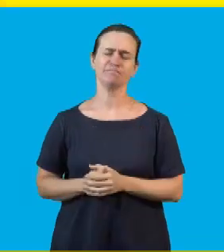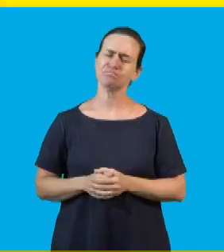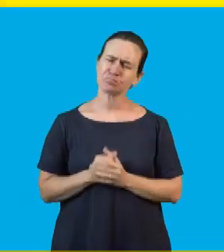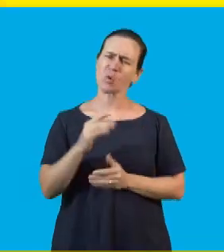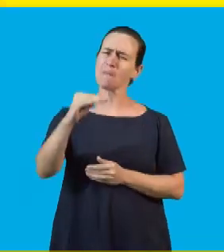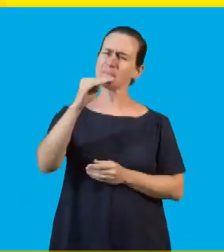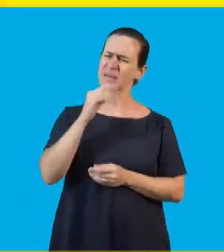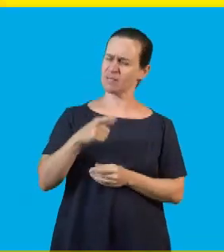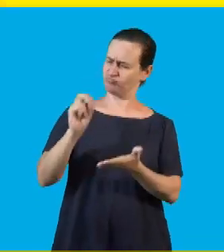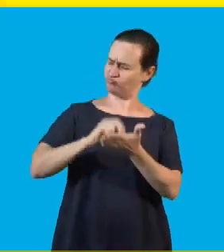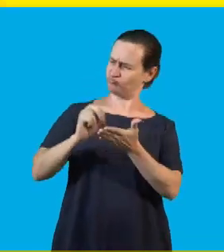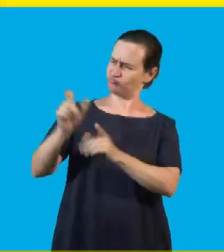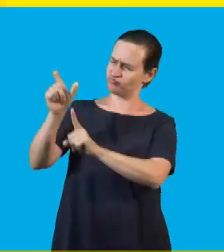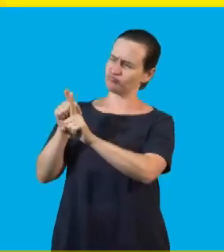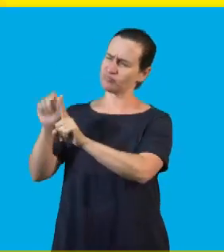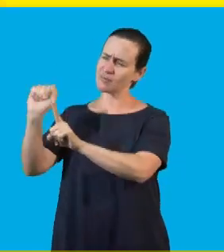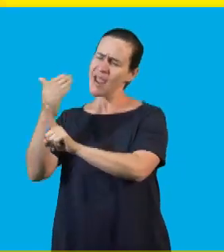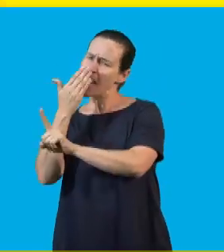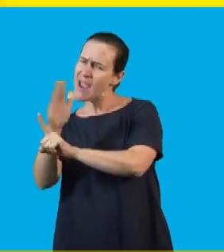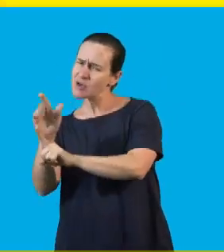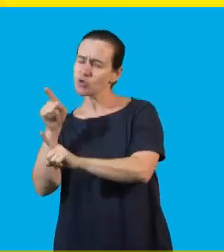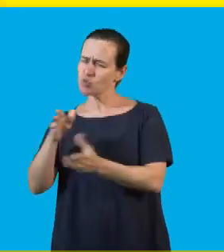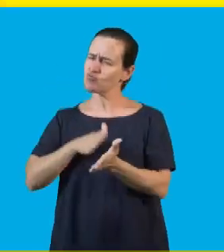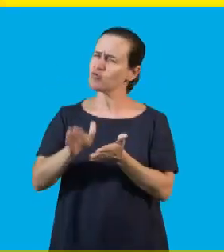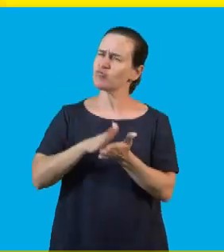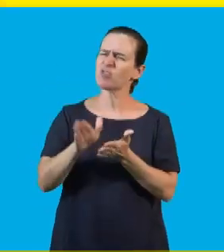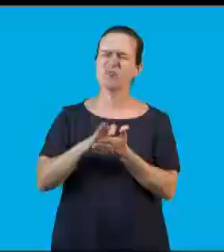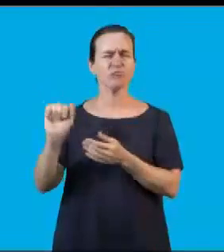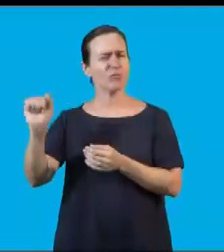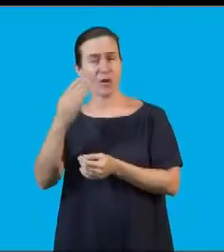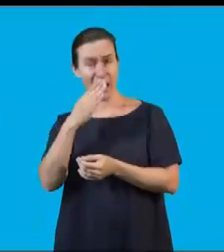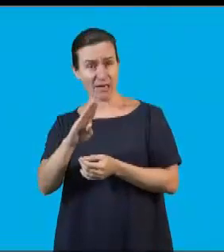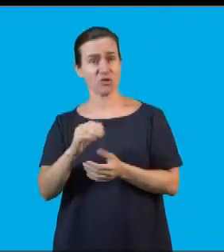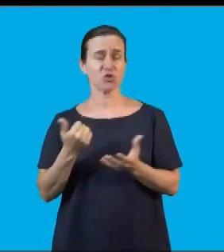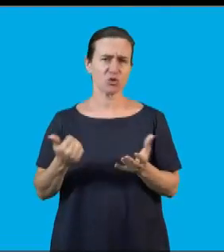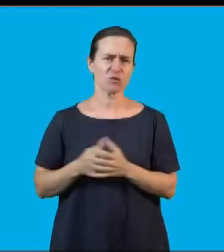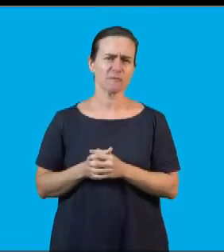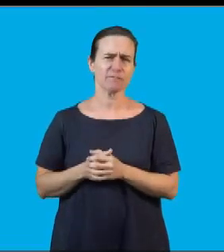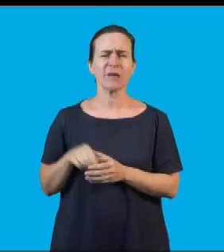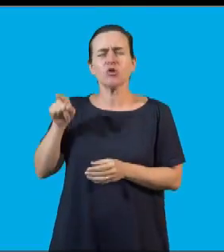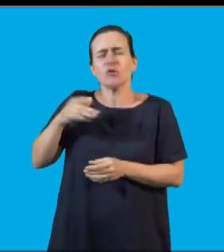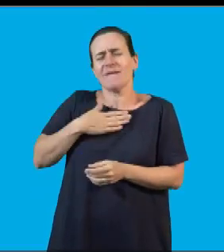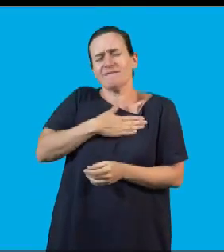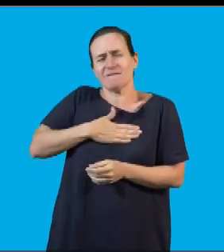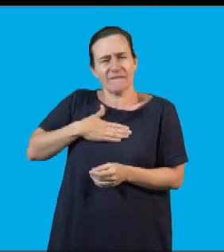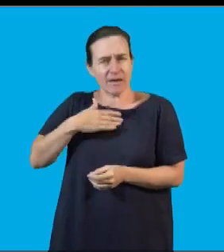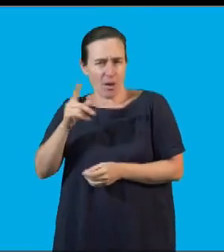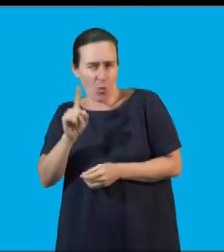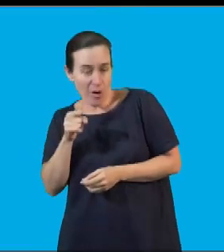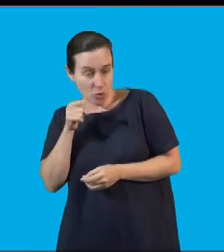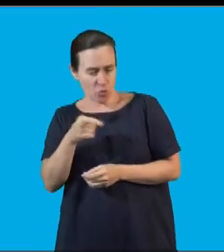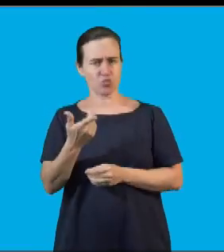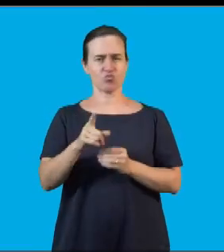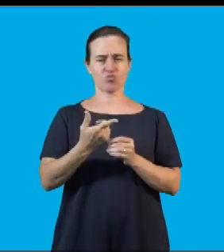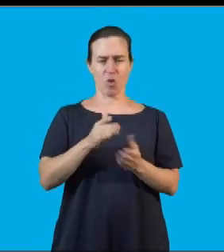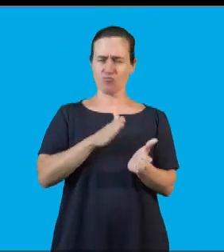writer's attitude towards print media. So although it starts with troubles, how does she feel about